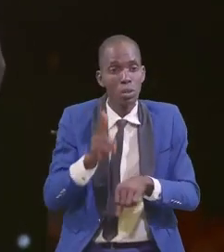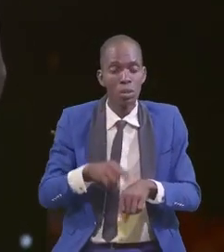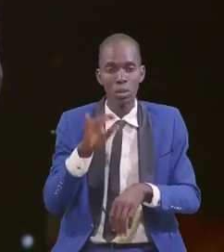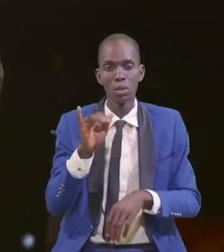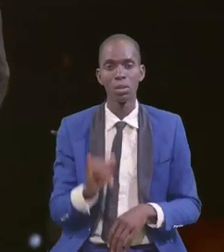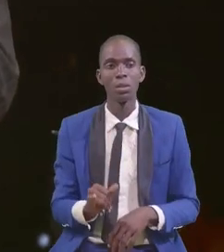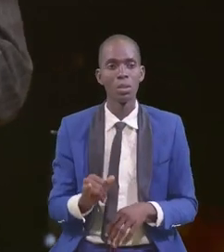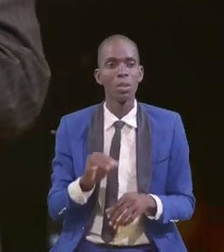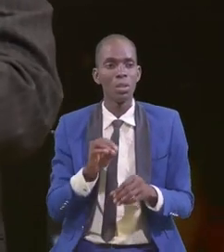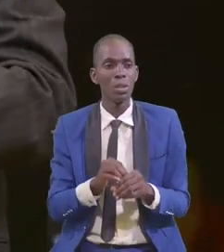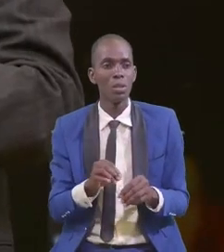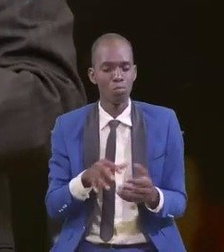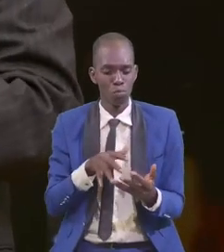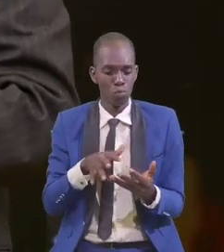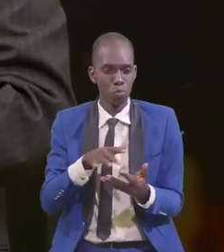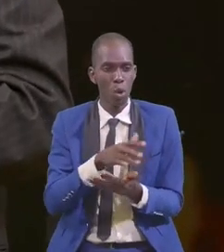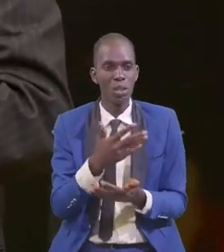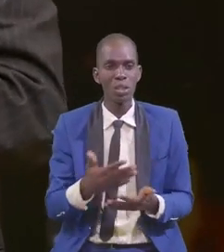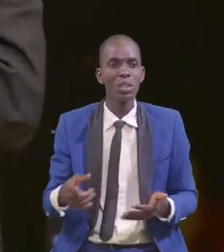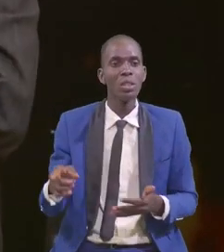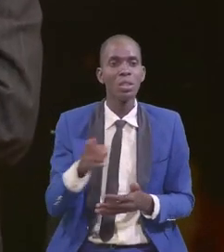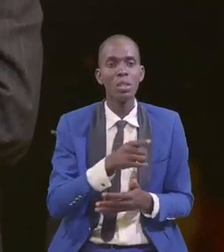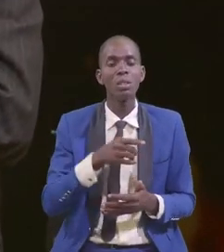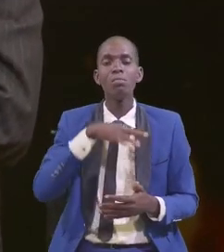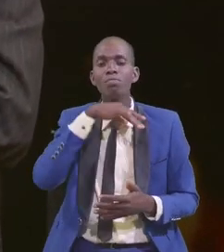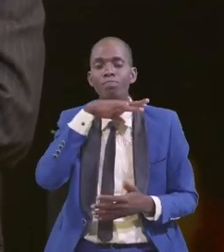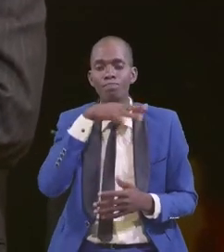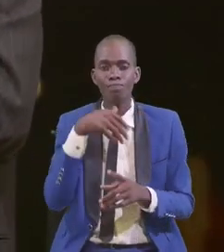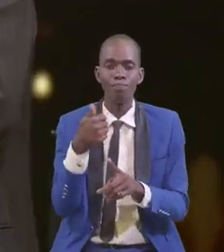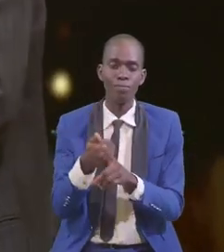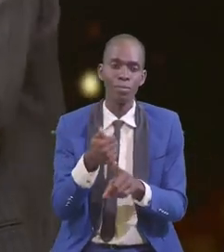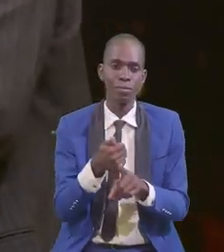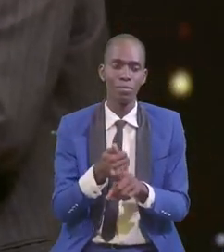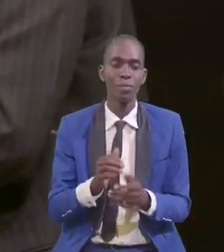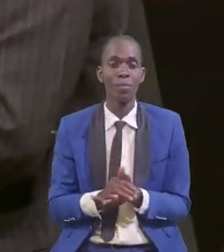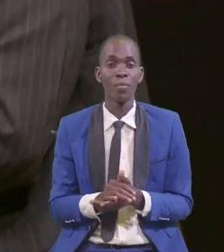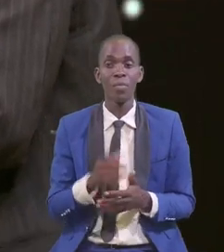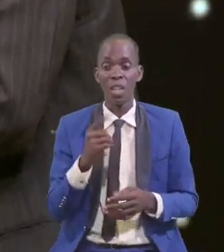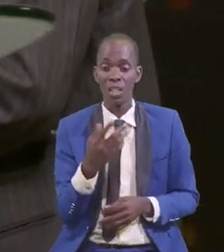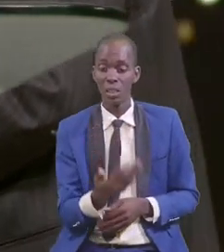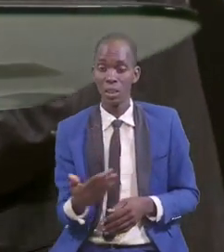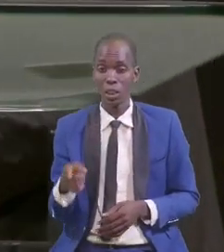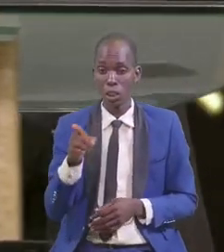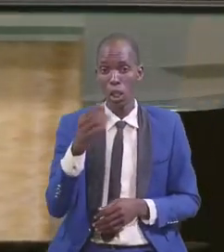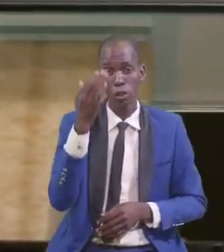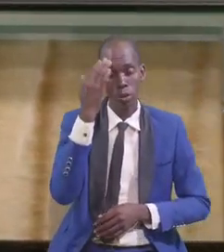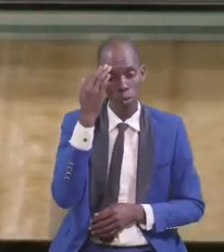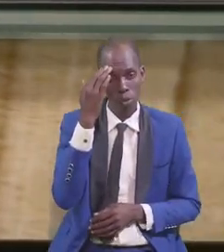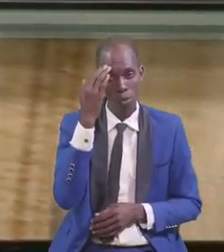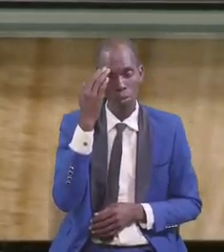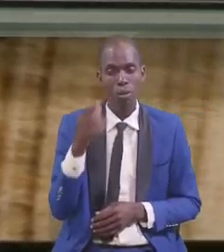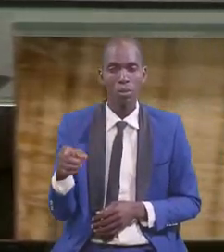In those things, they corrupt themselves. The things they know,